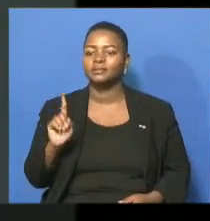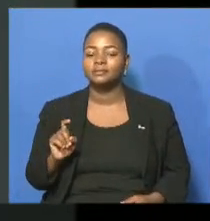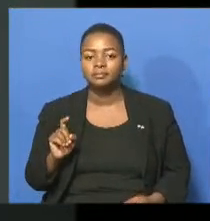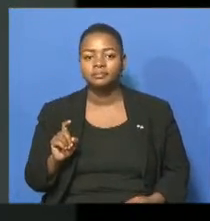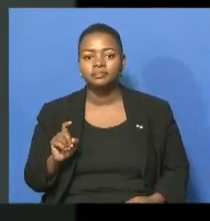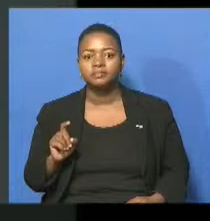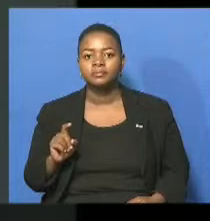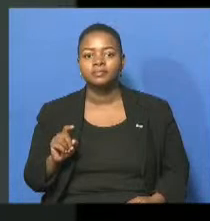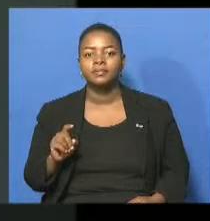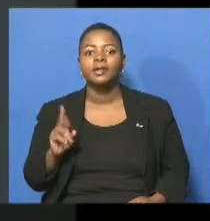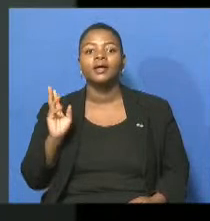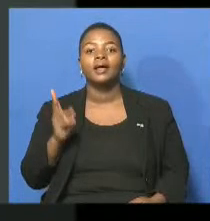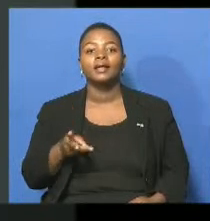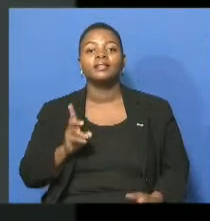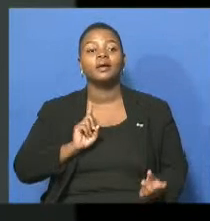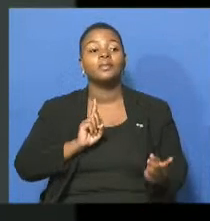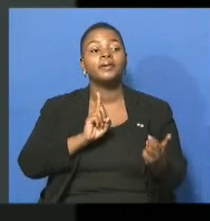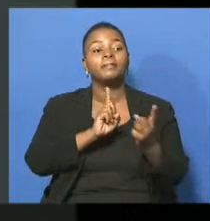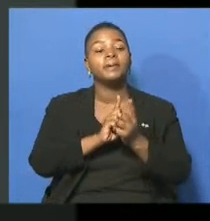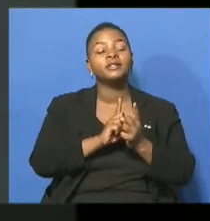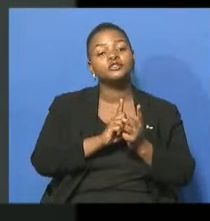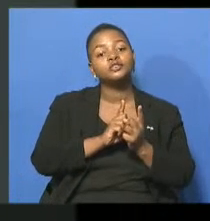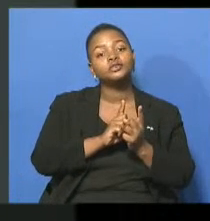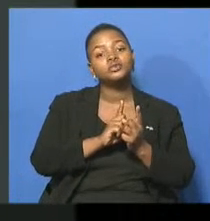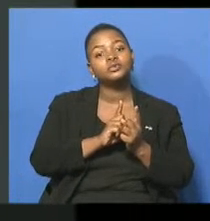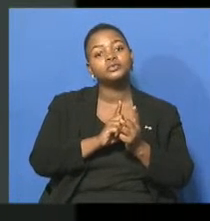and they would confront you and